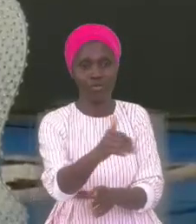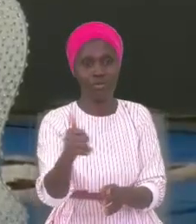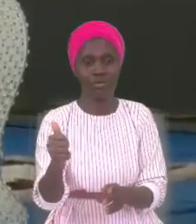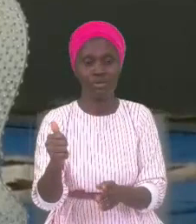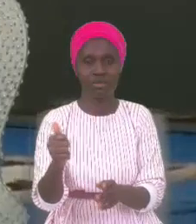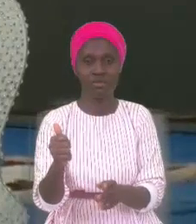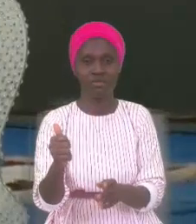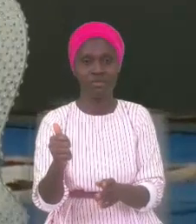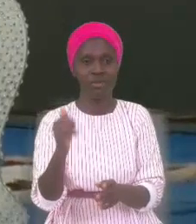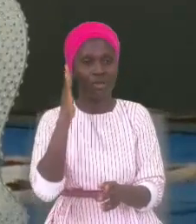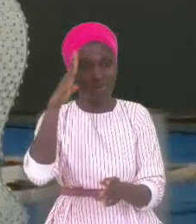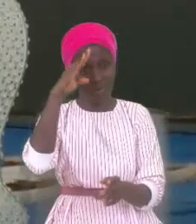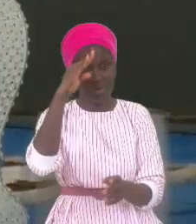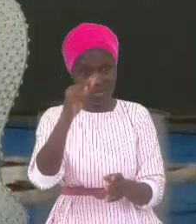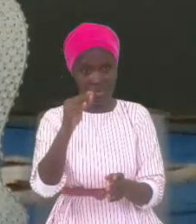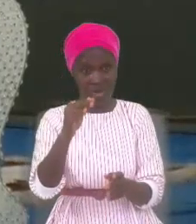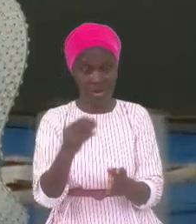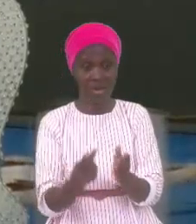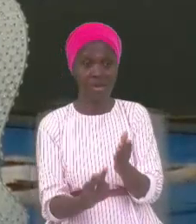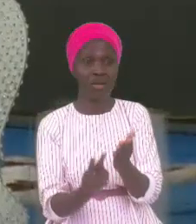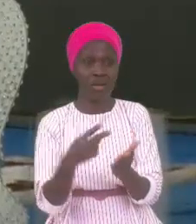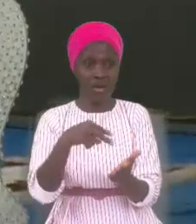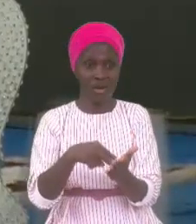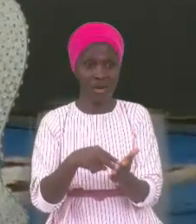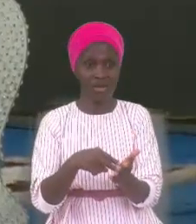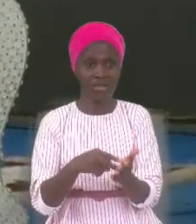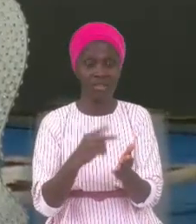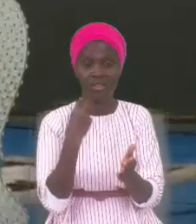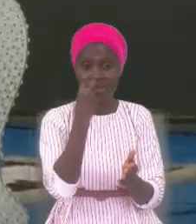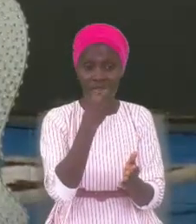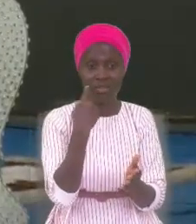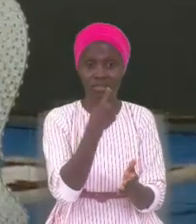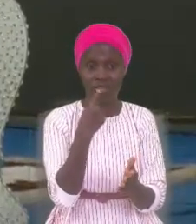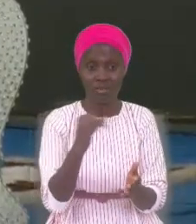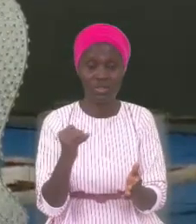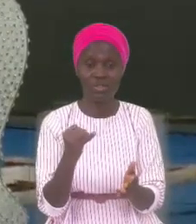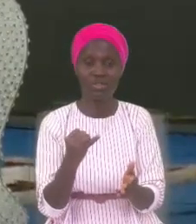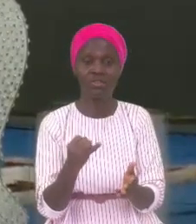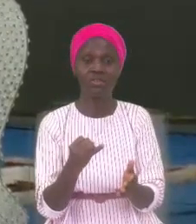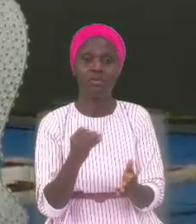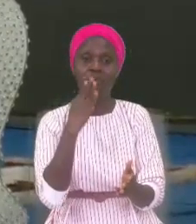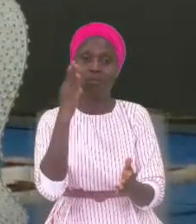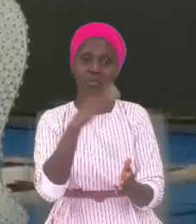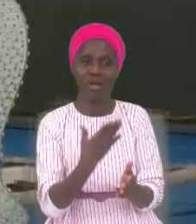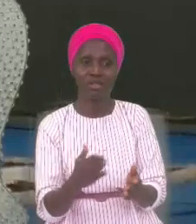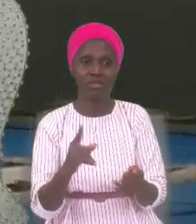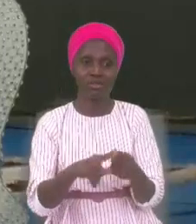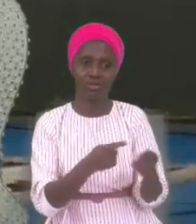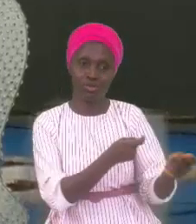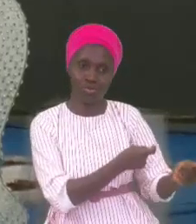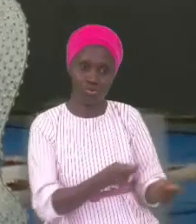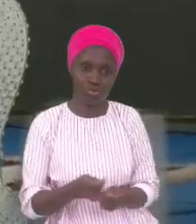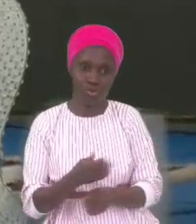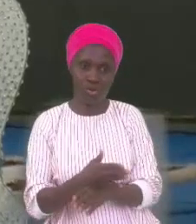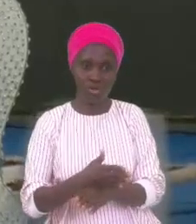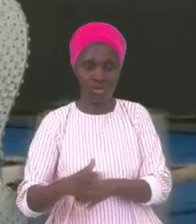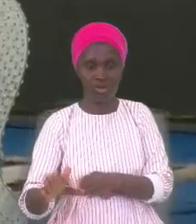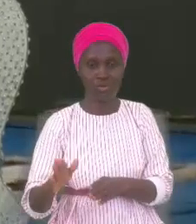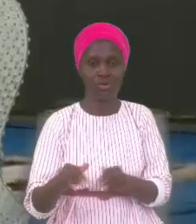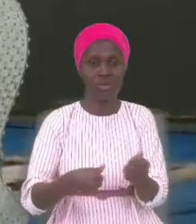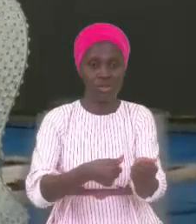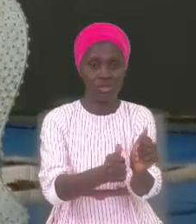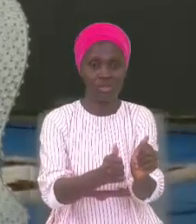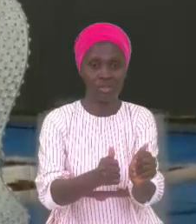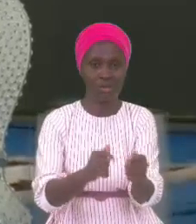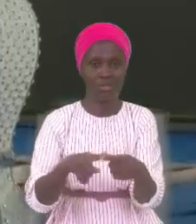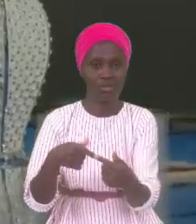men arise, speaking perverse things, to draw away disciples after them.